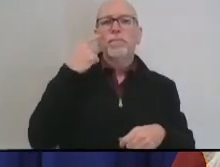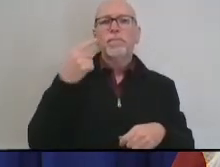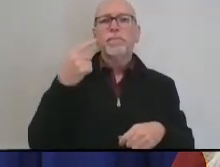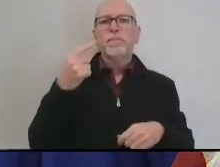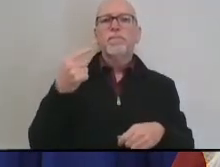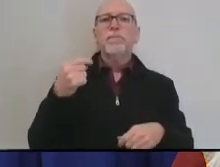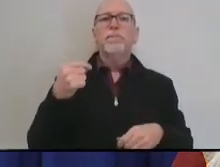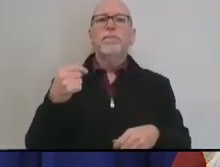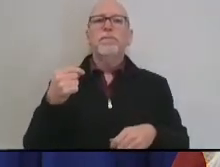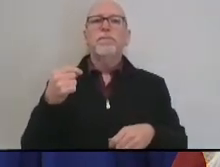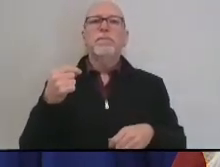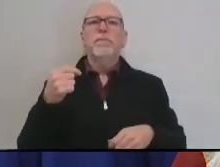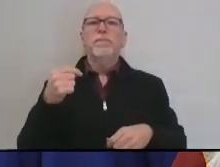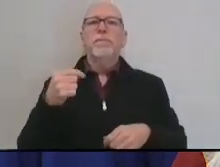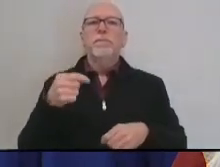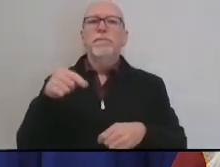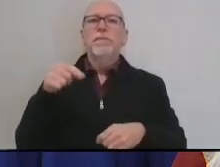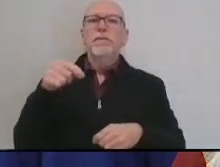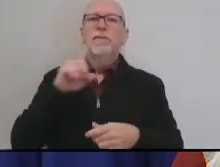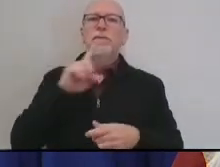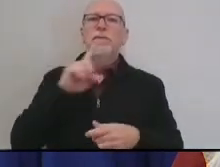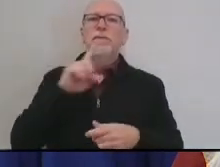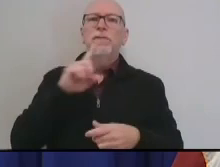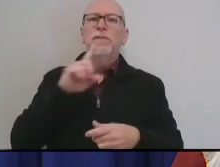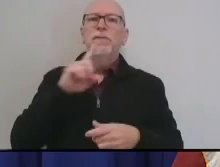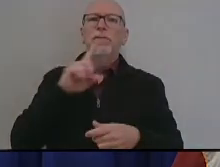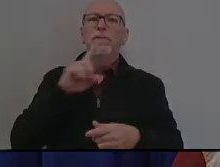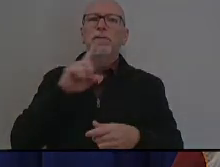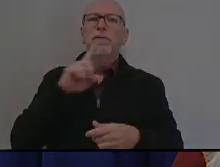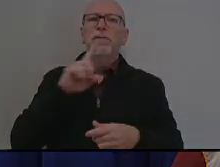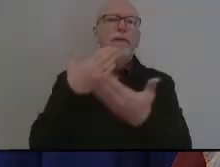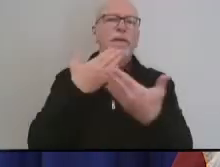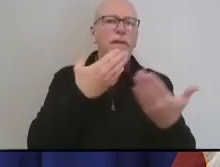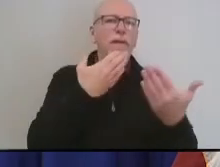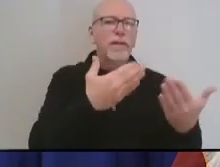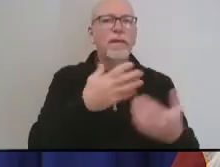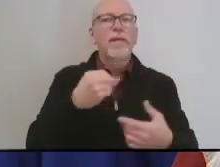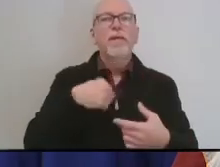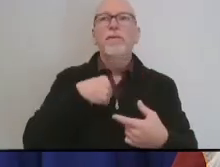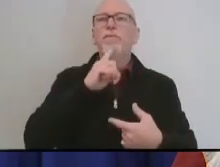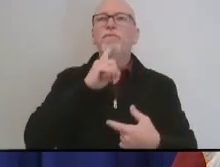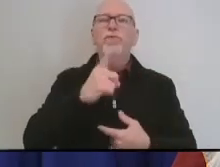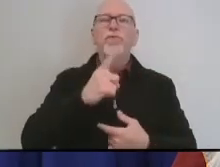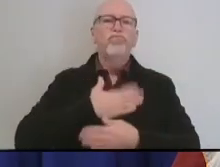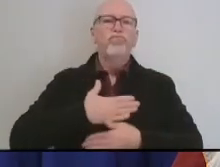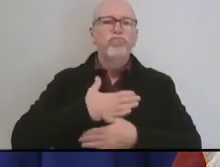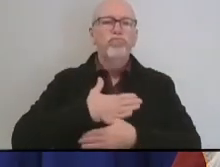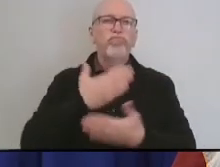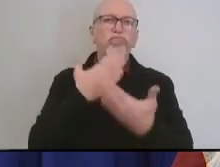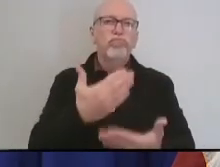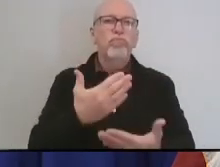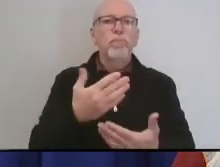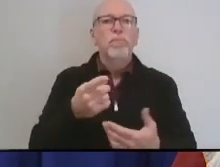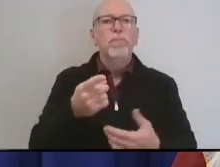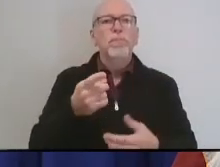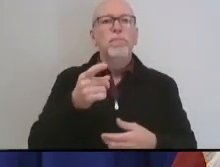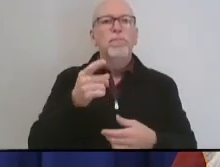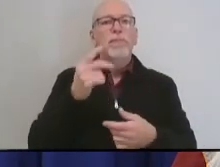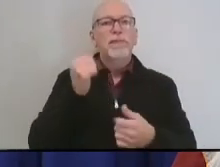it deserves a moment of thanks. We are to just think about the numbers that we